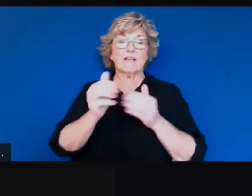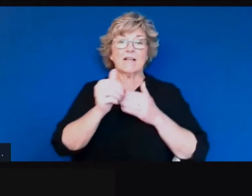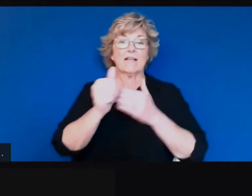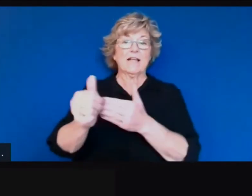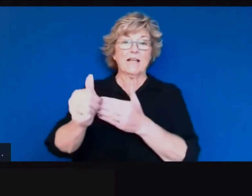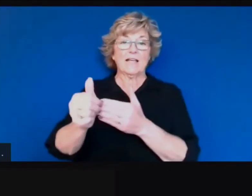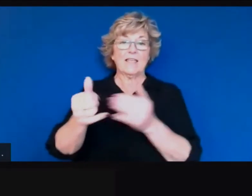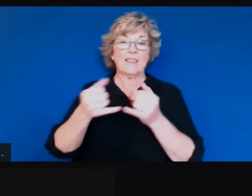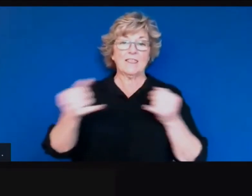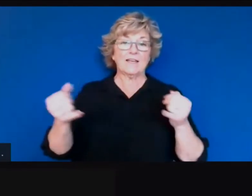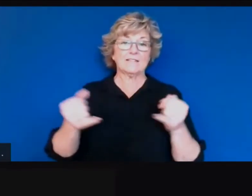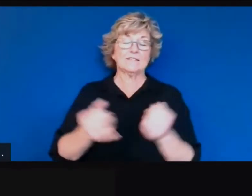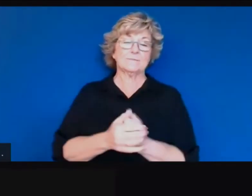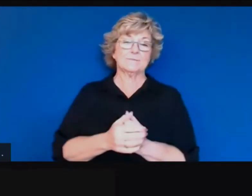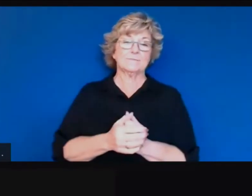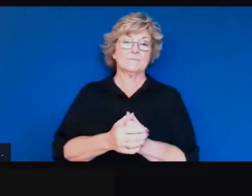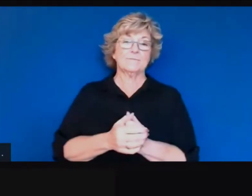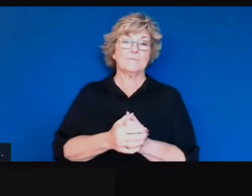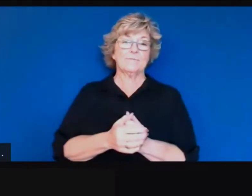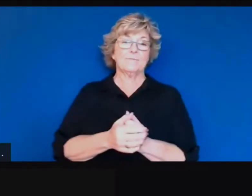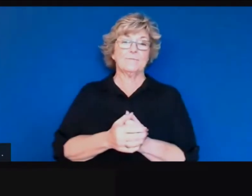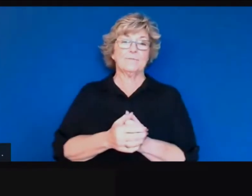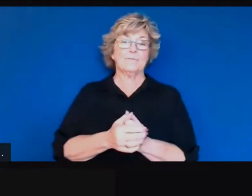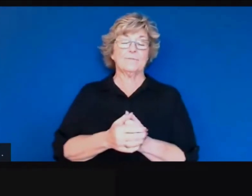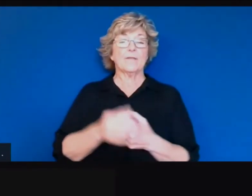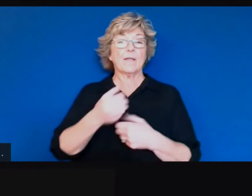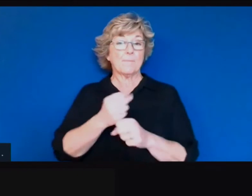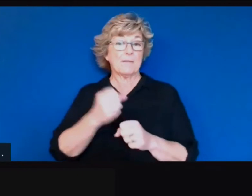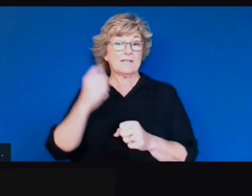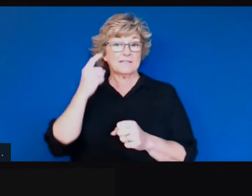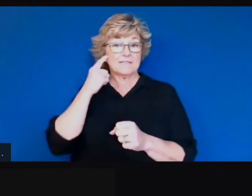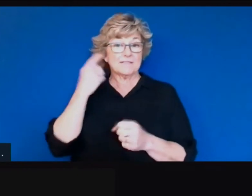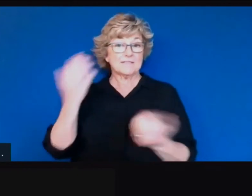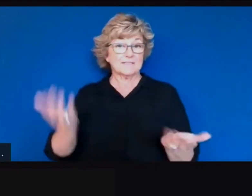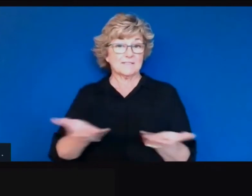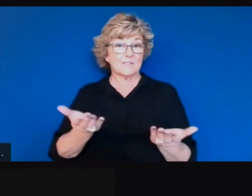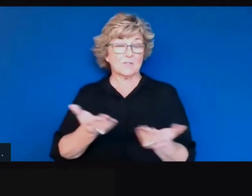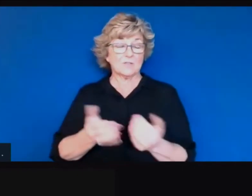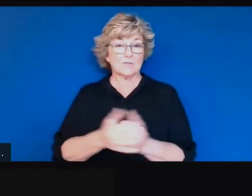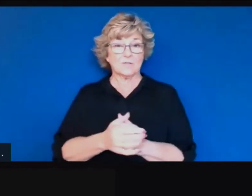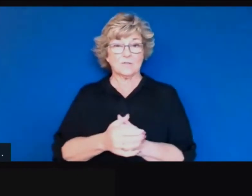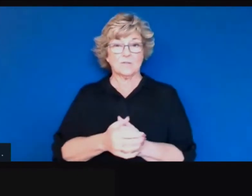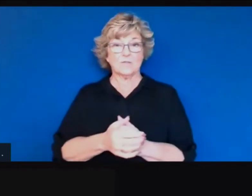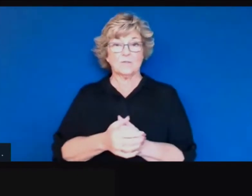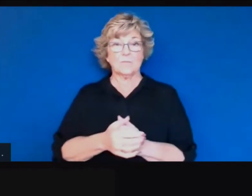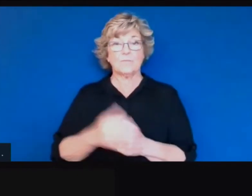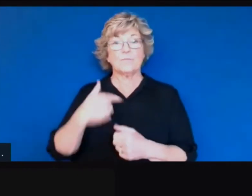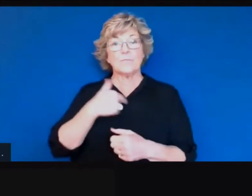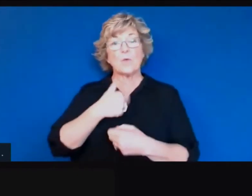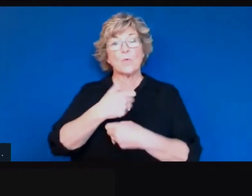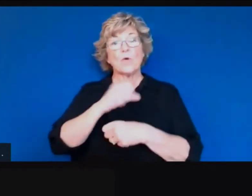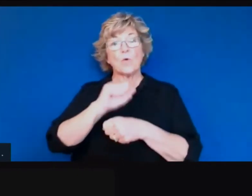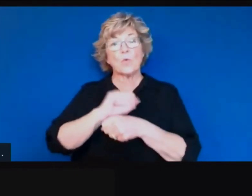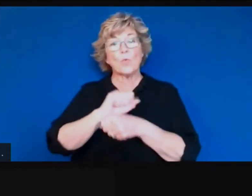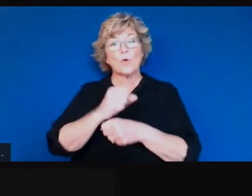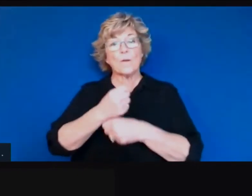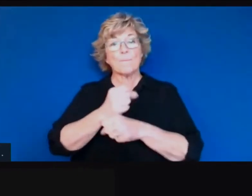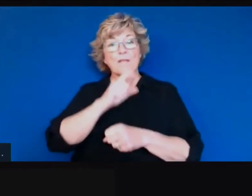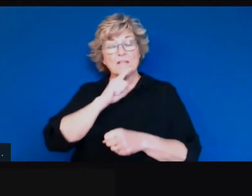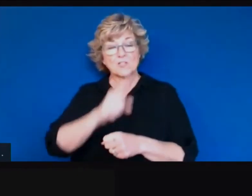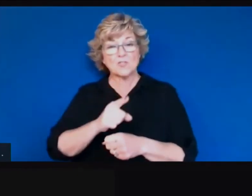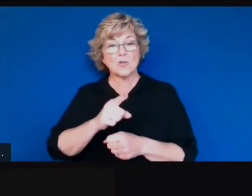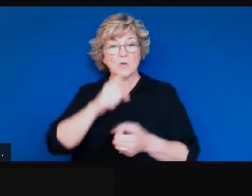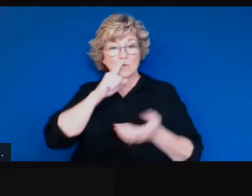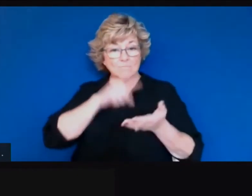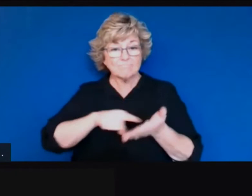together have decided makes sense in California. We are working to make sure that we're able to track